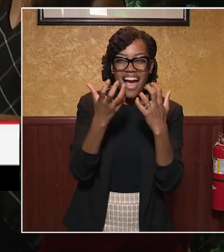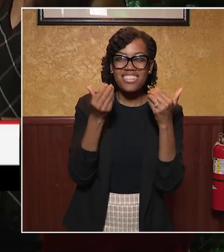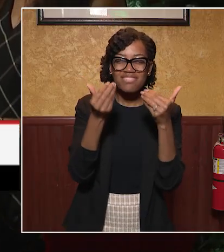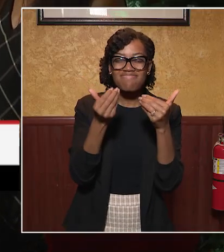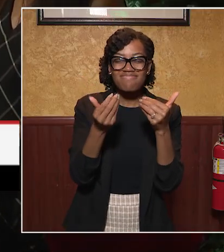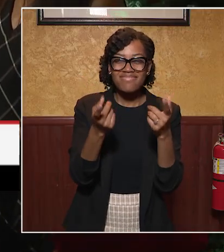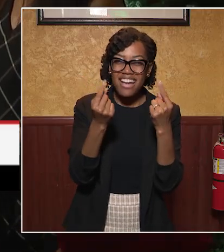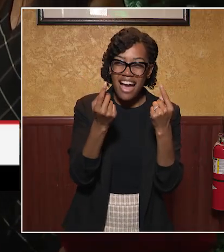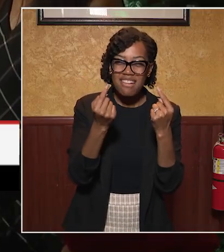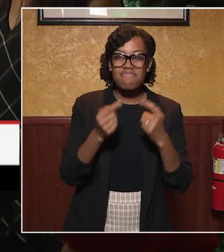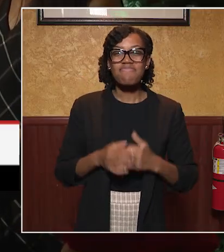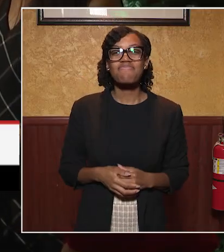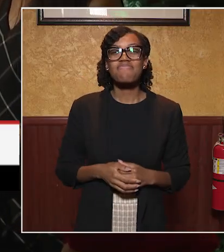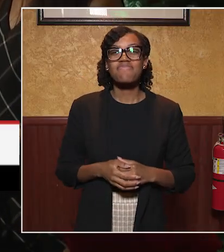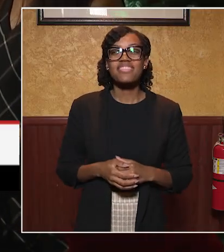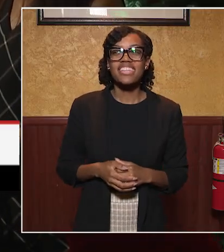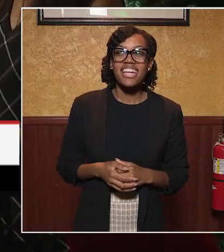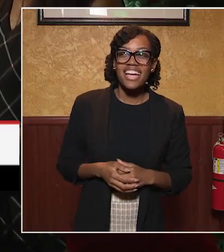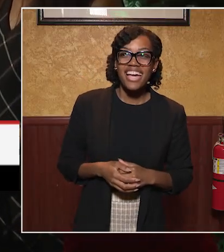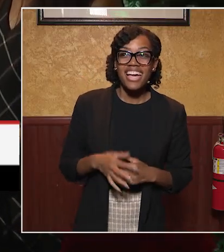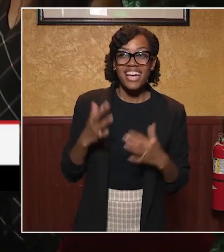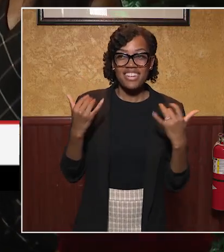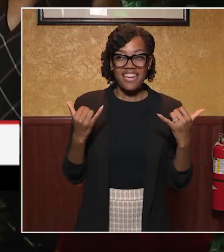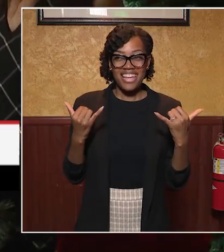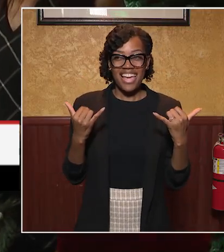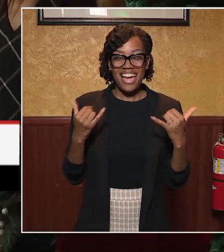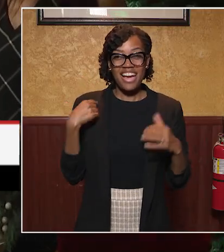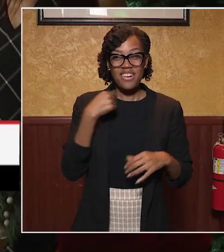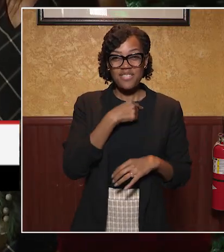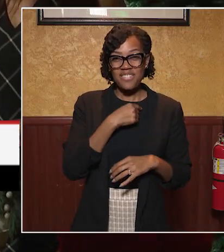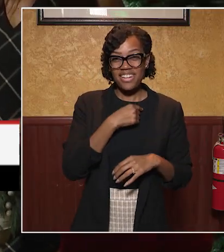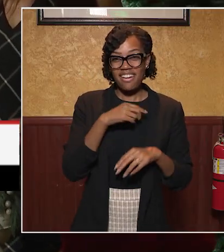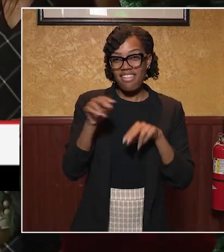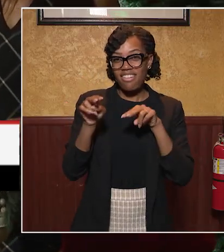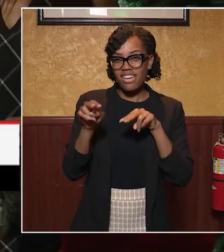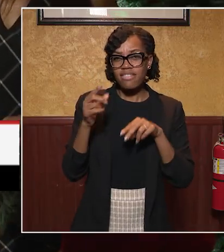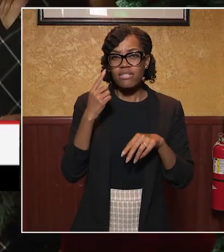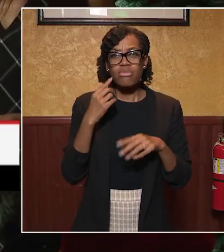Now, if you're wondering, the record is currently, Lucas, what is it, 418?